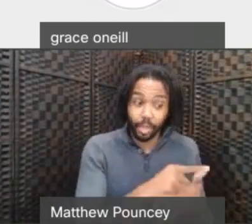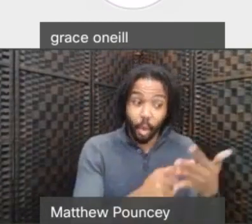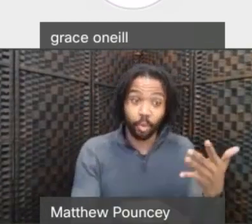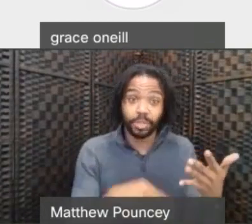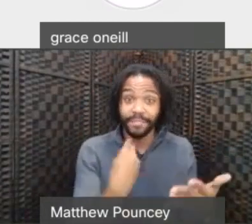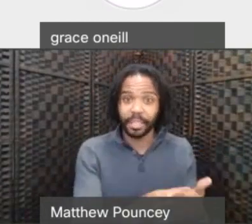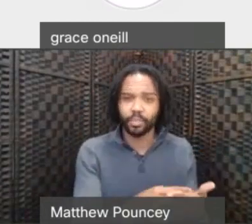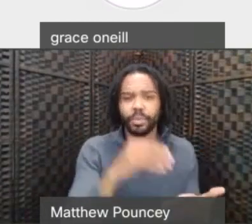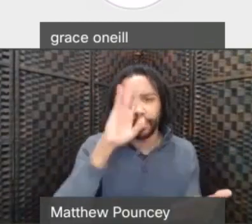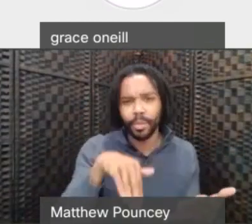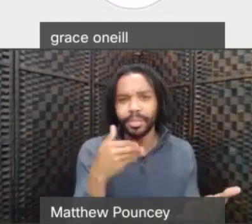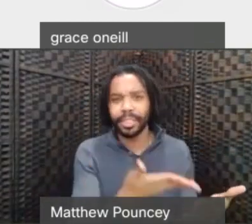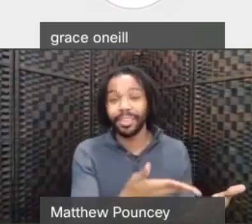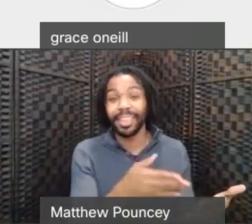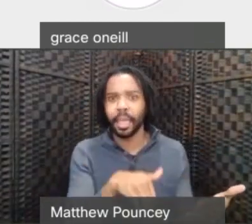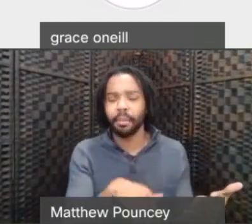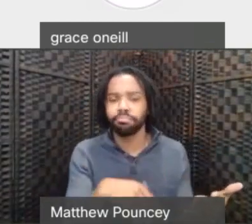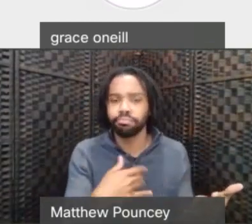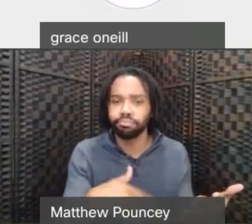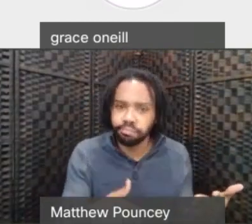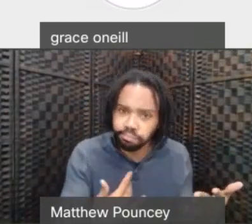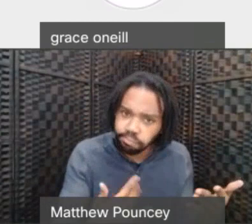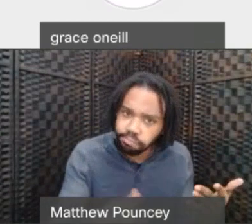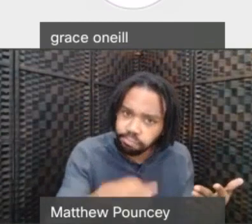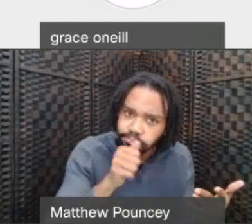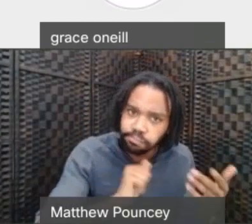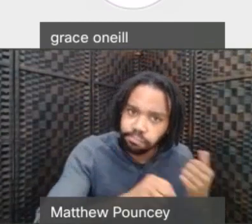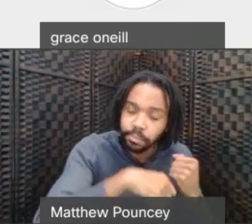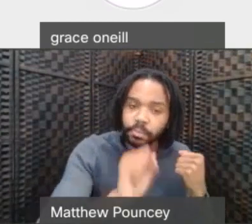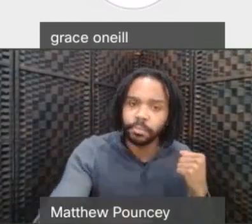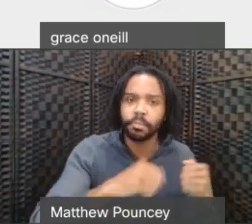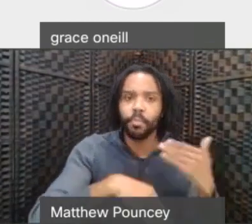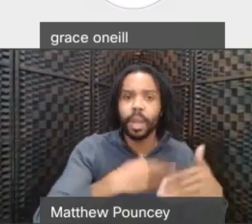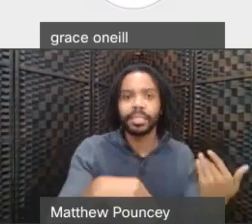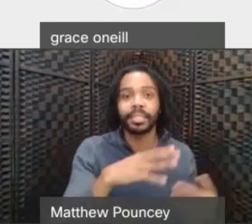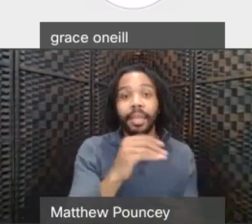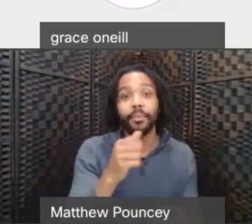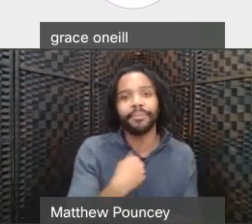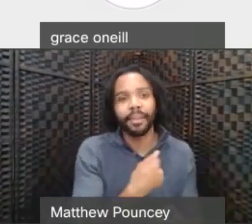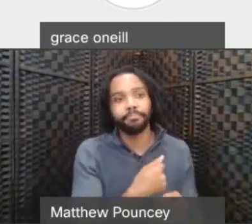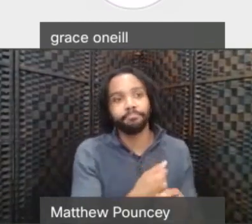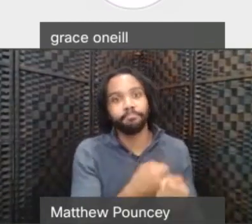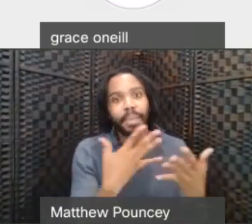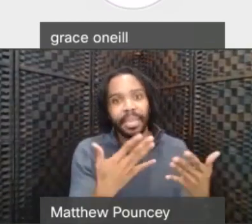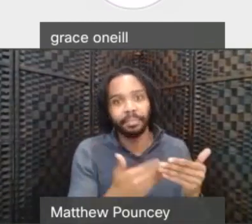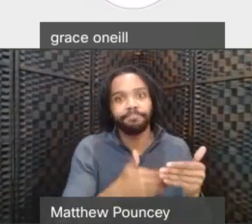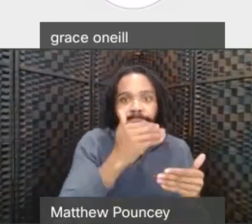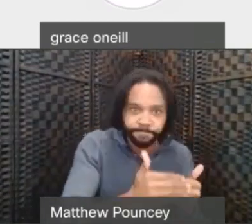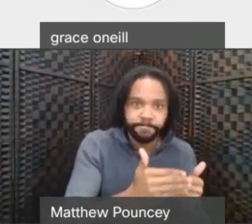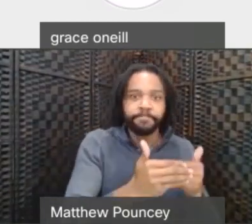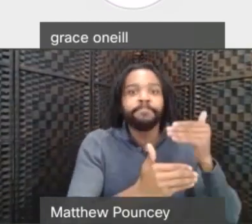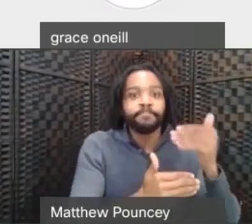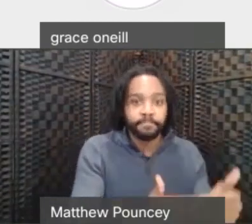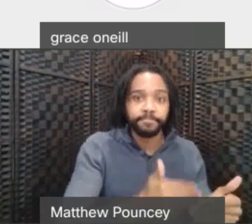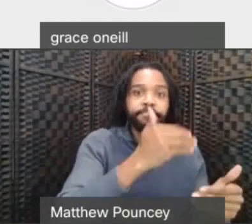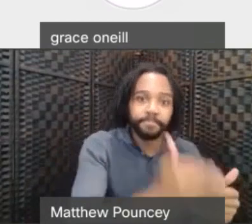longer process than we anticipated, and there have been a number of different hurdles to get over to launch